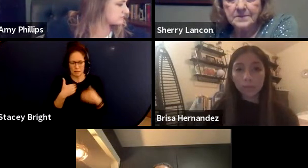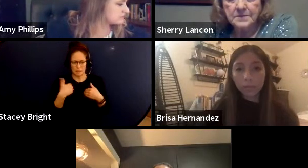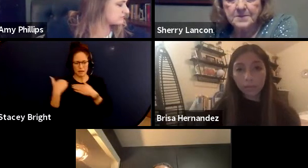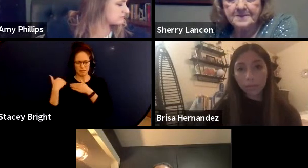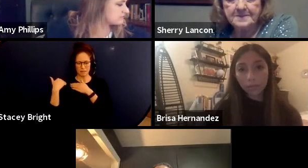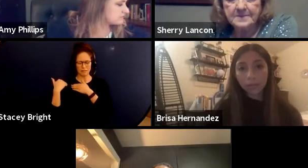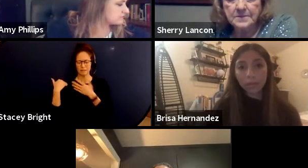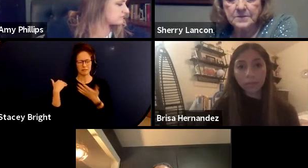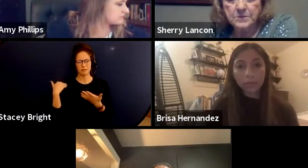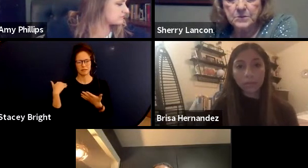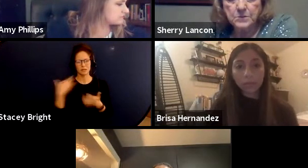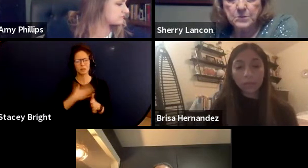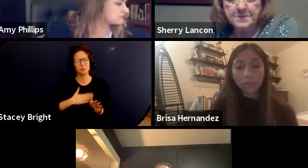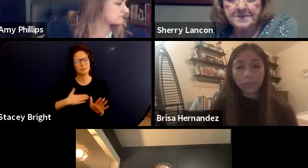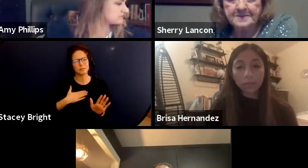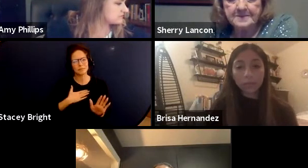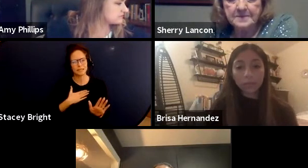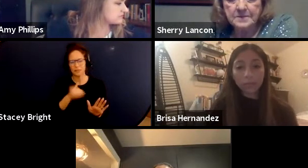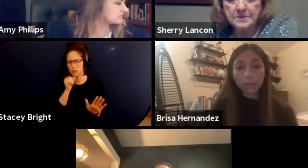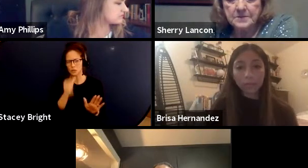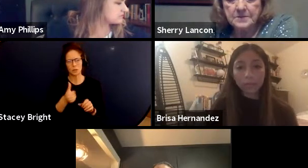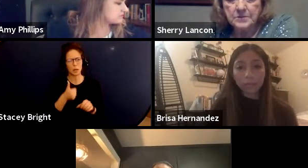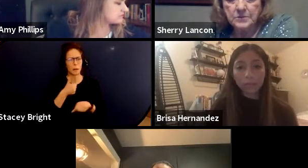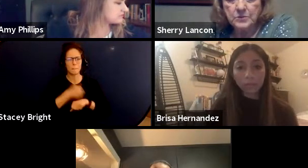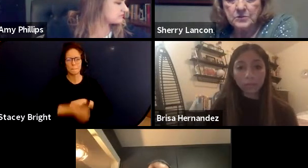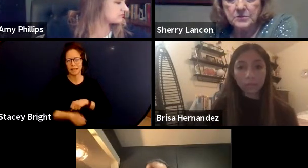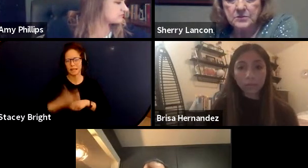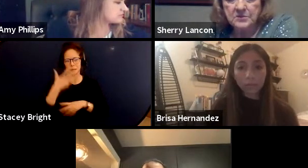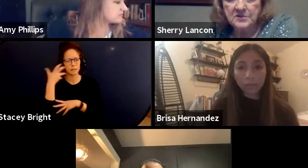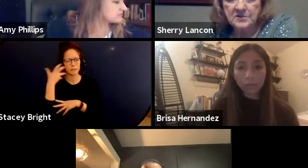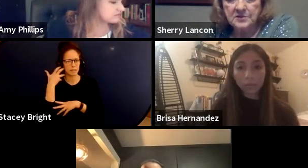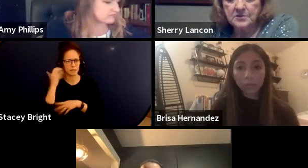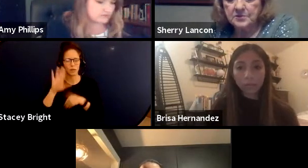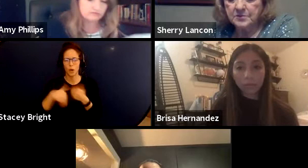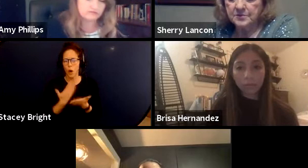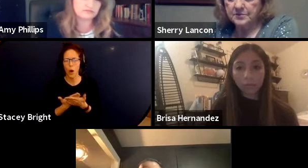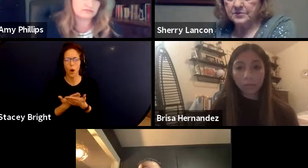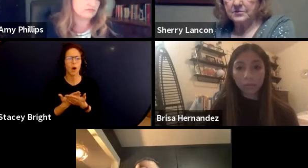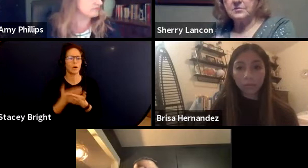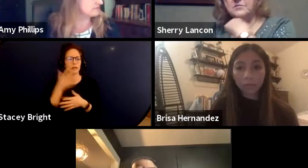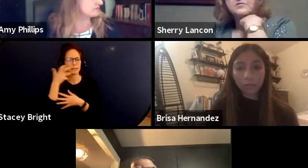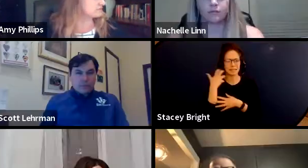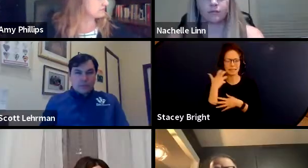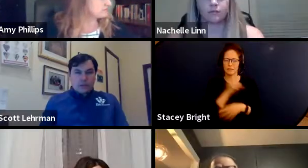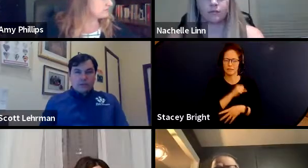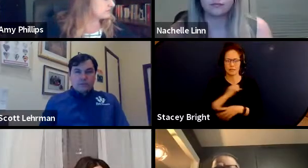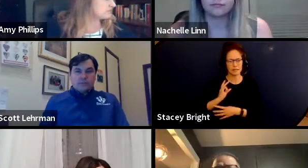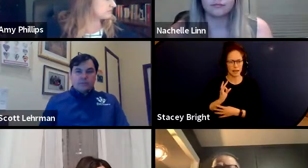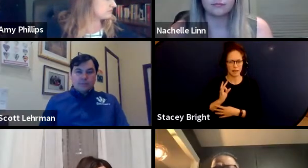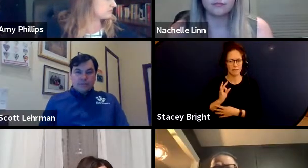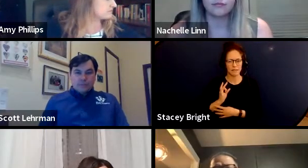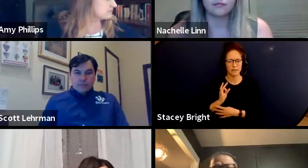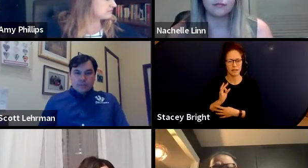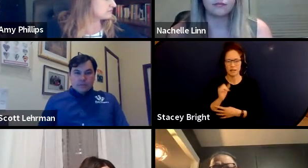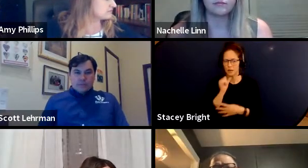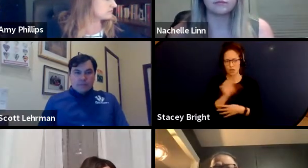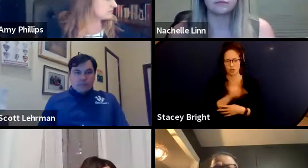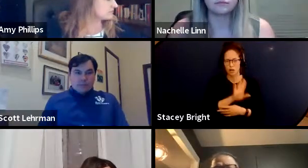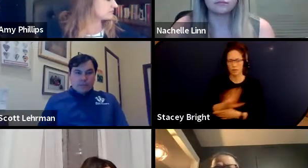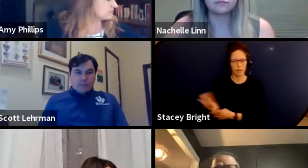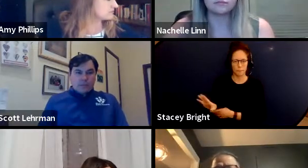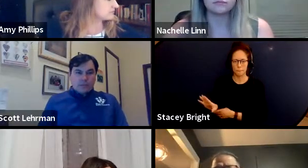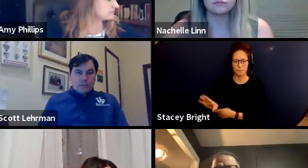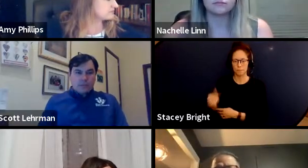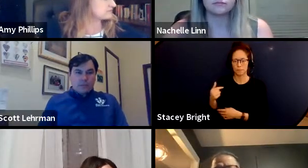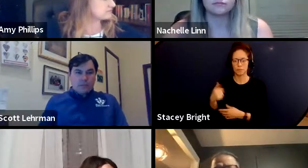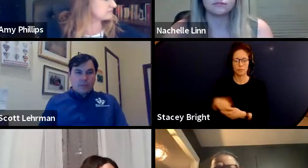not, please do not blame Stevens. Stevens' staff was not in the most cases, it was not them. I've